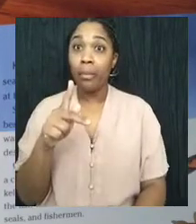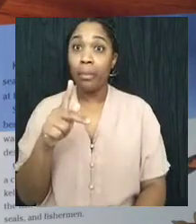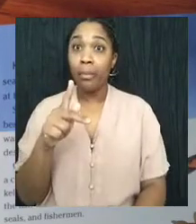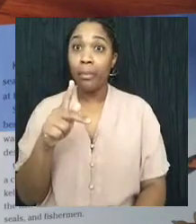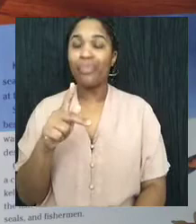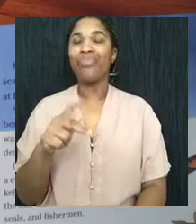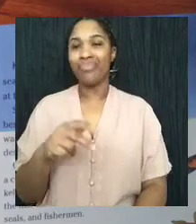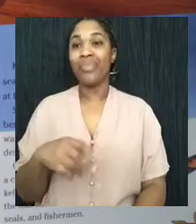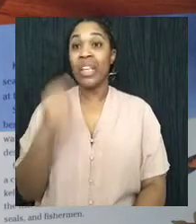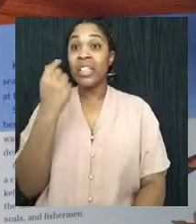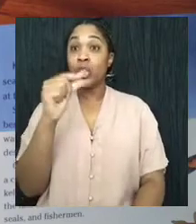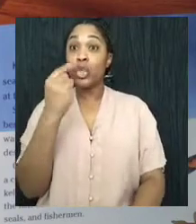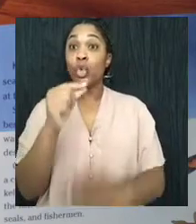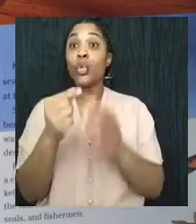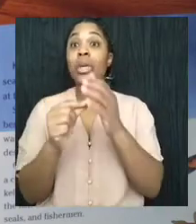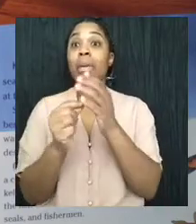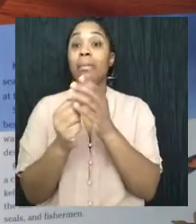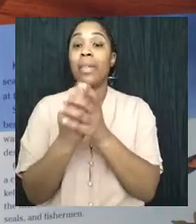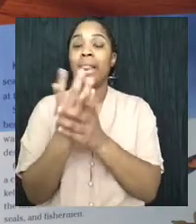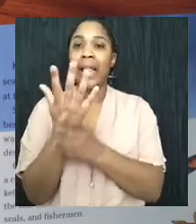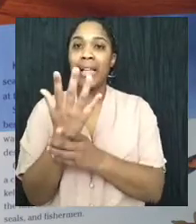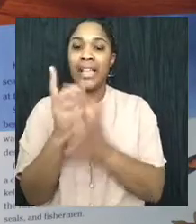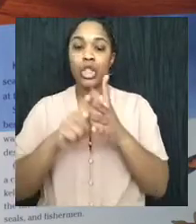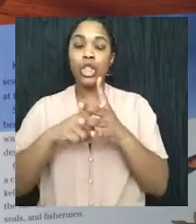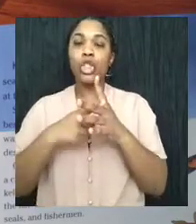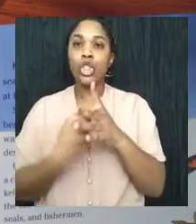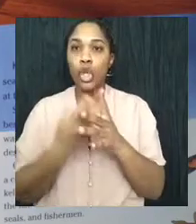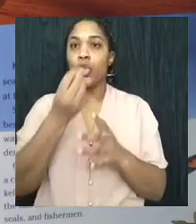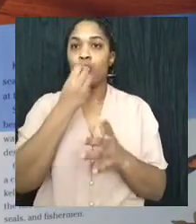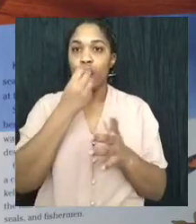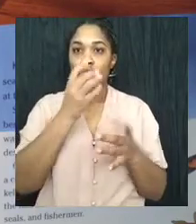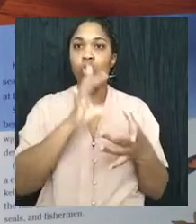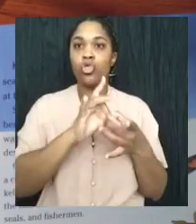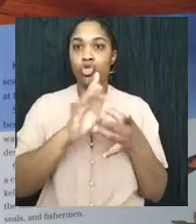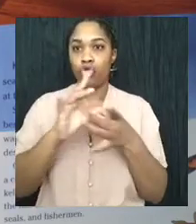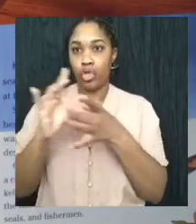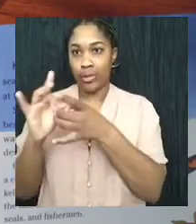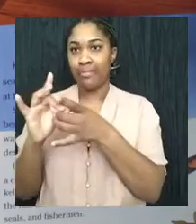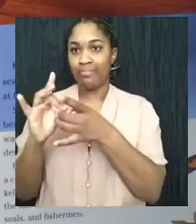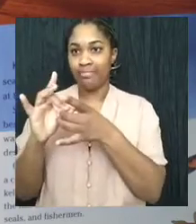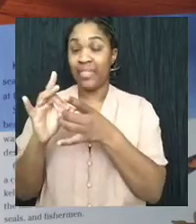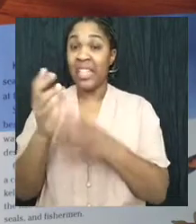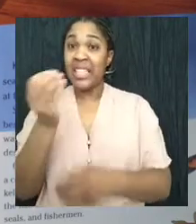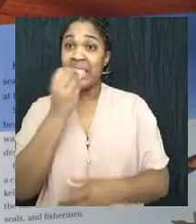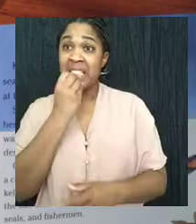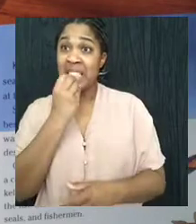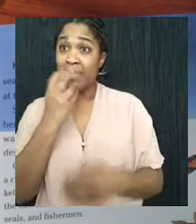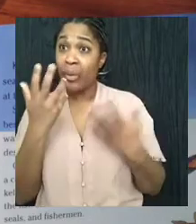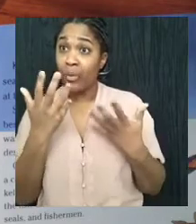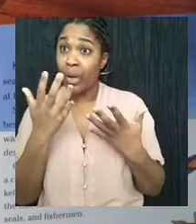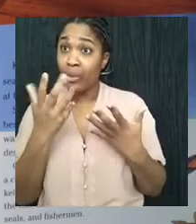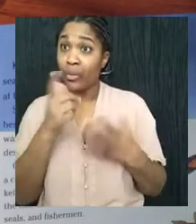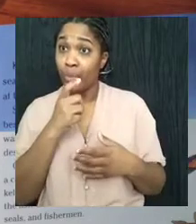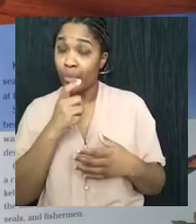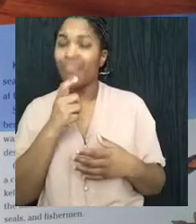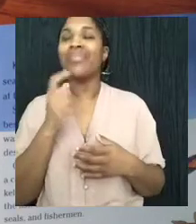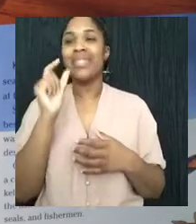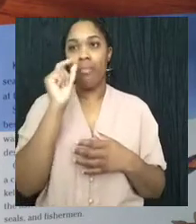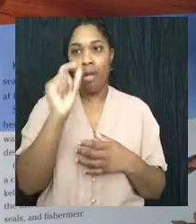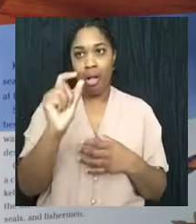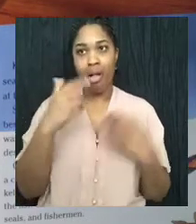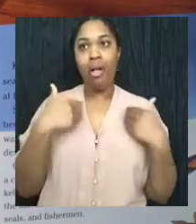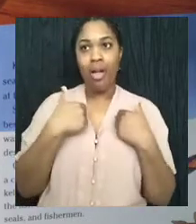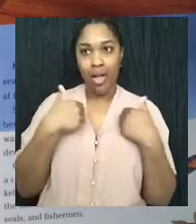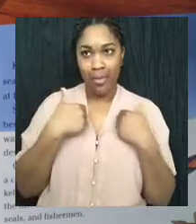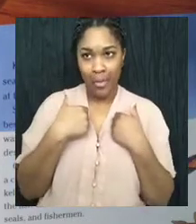Kelp is the green plant at the start of many food chains. It is eaten by tiny animals that are